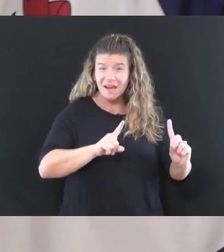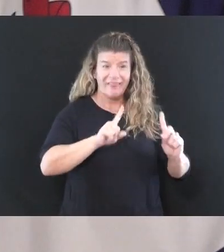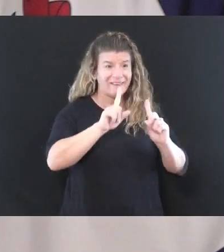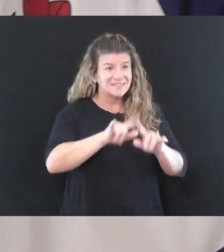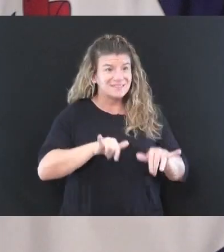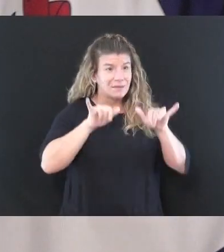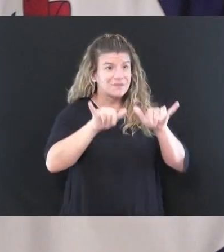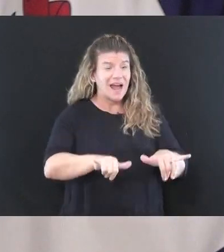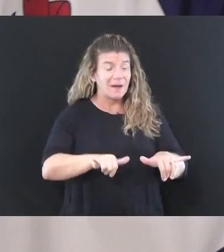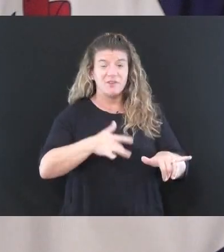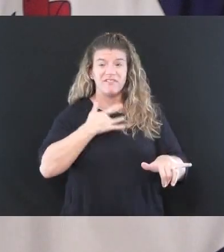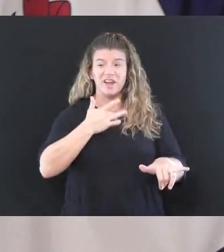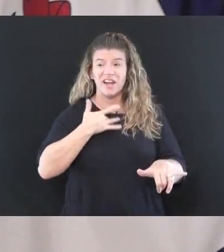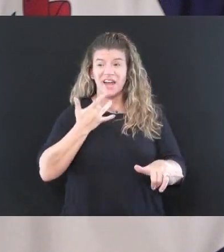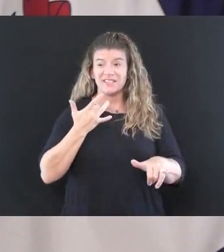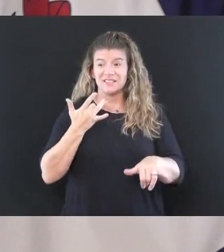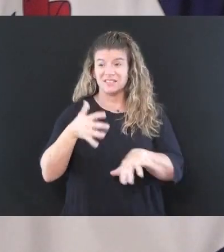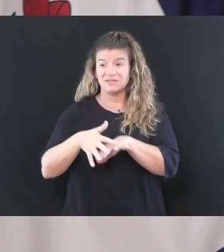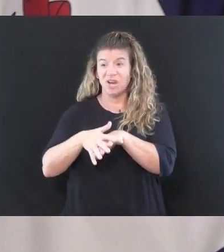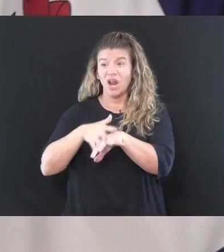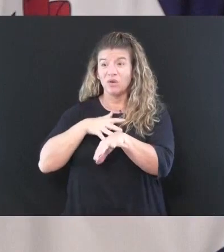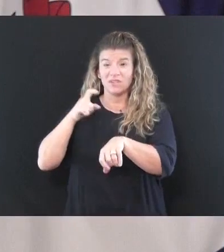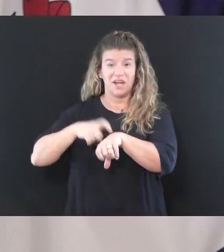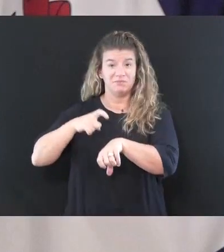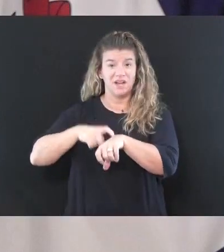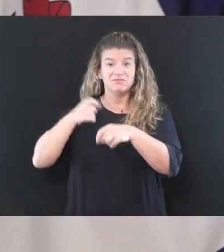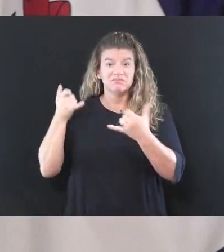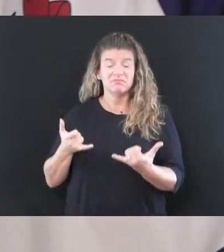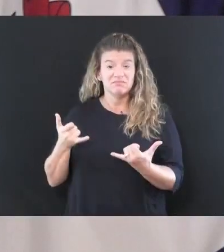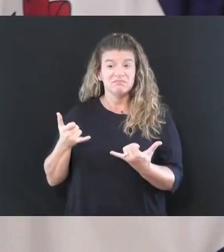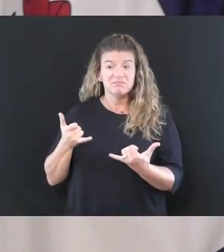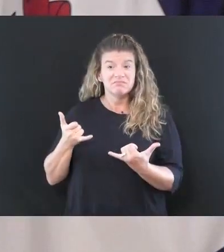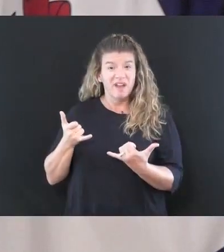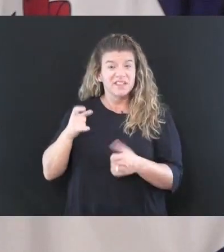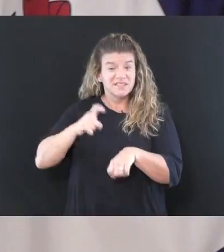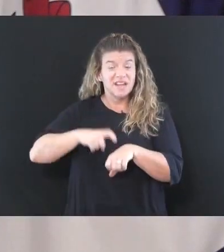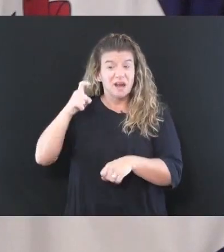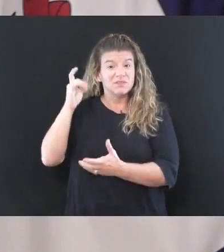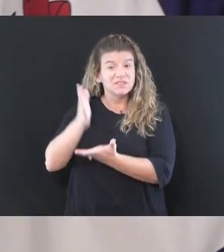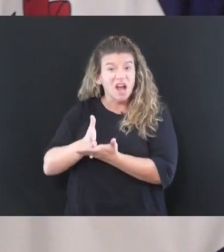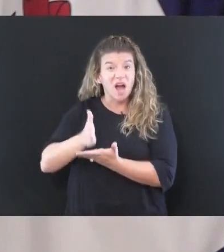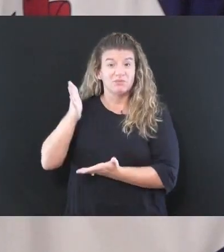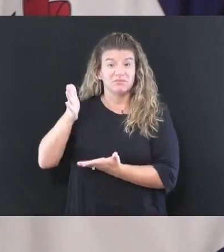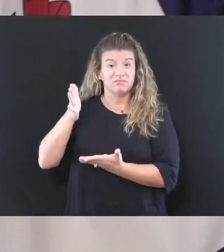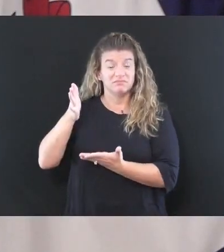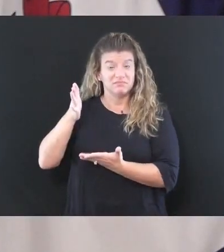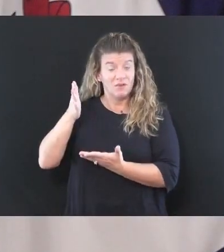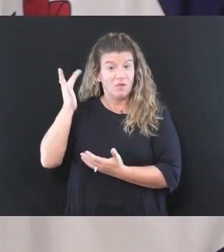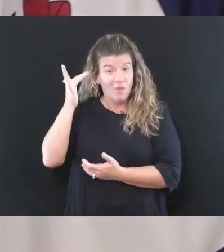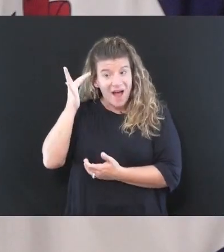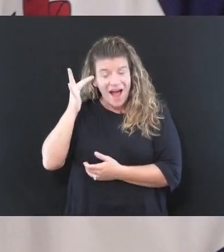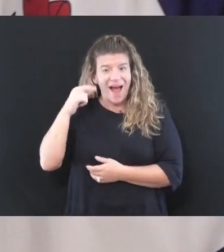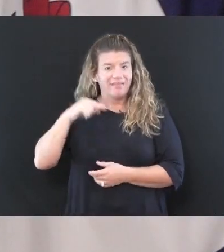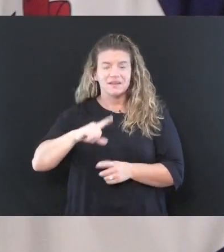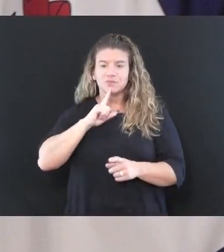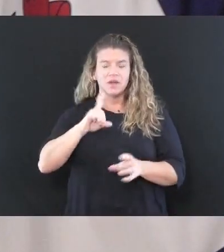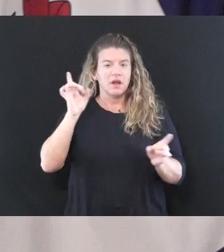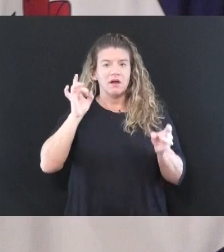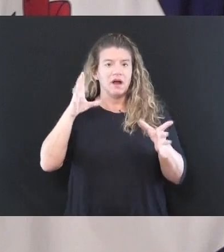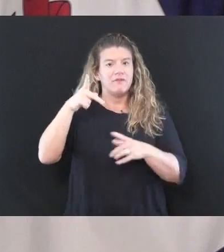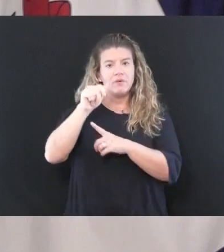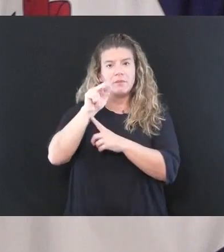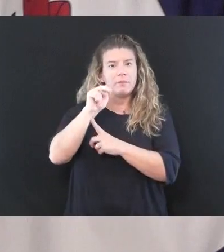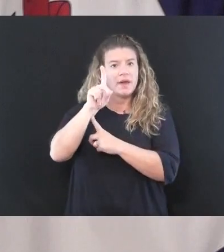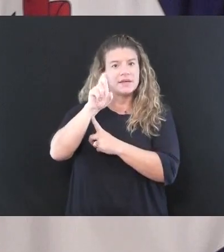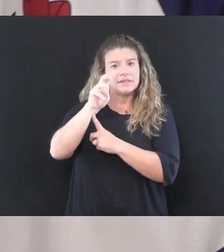time seems to go very, very slowly, especially, with us dealing with this terrible pandemic